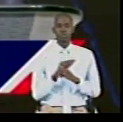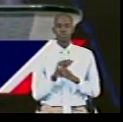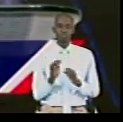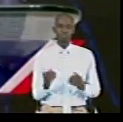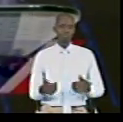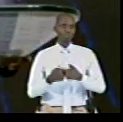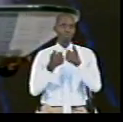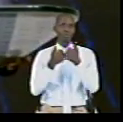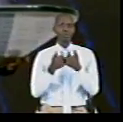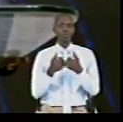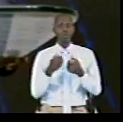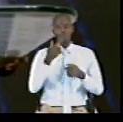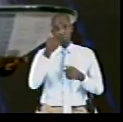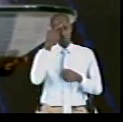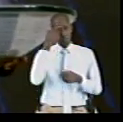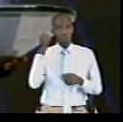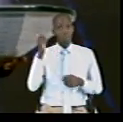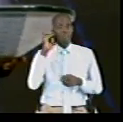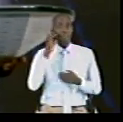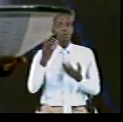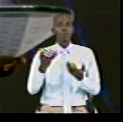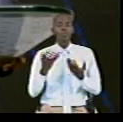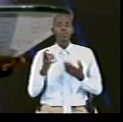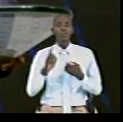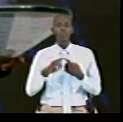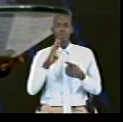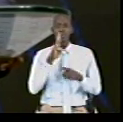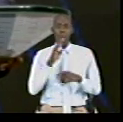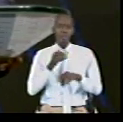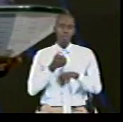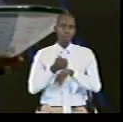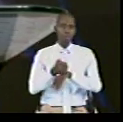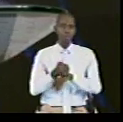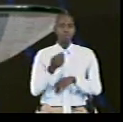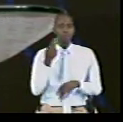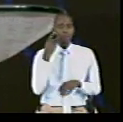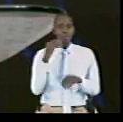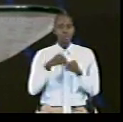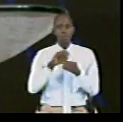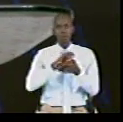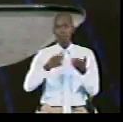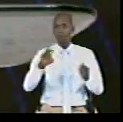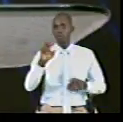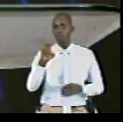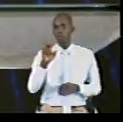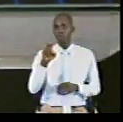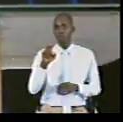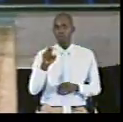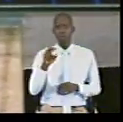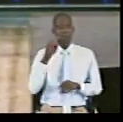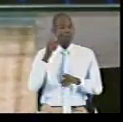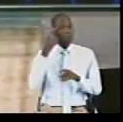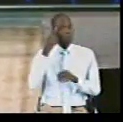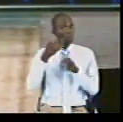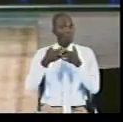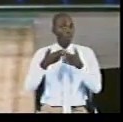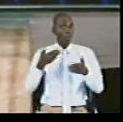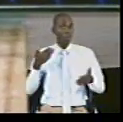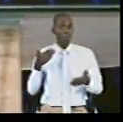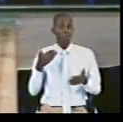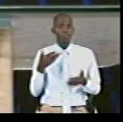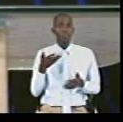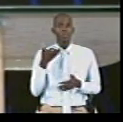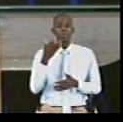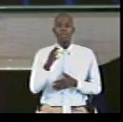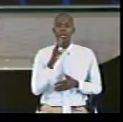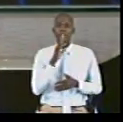he was to be blamed. And then in verse 12, it says, for before that certain